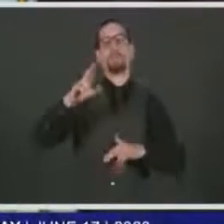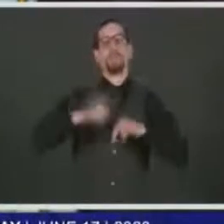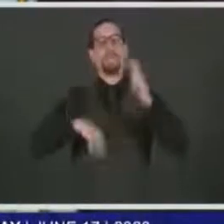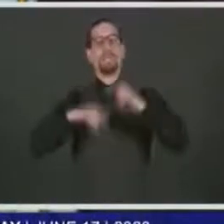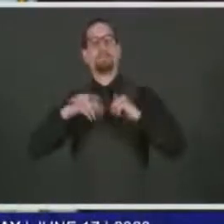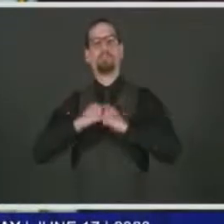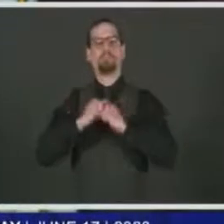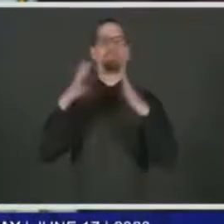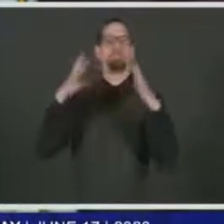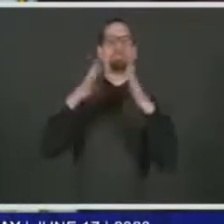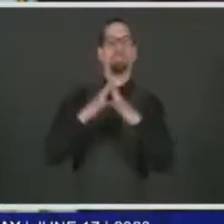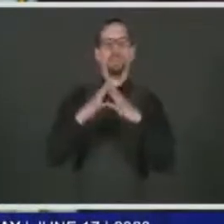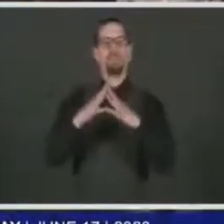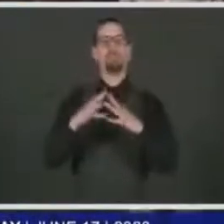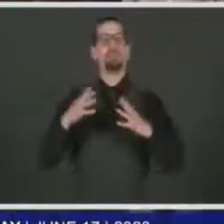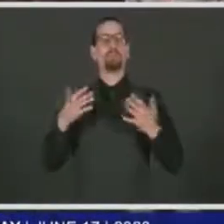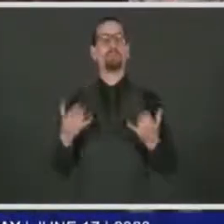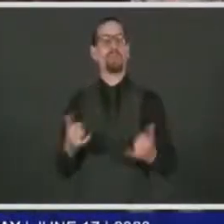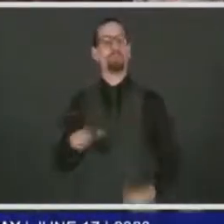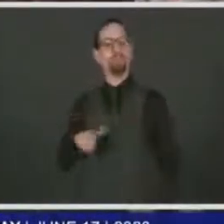and then come back for questions.